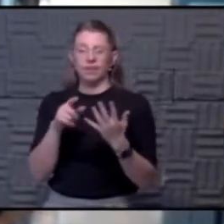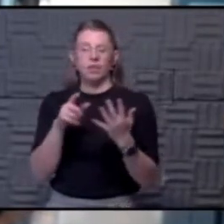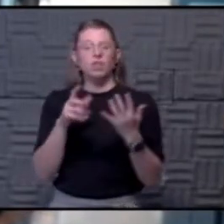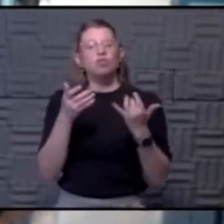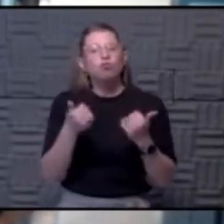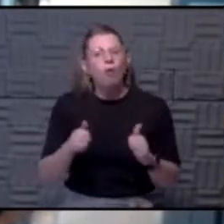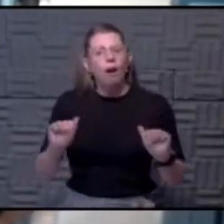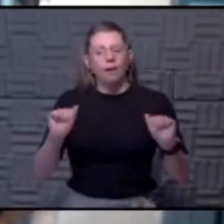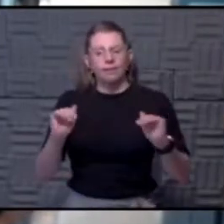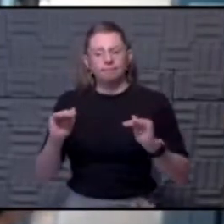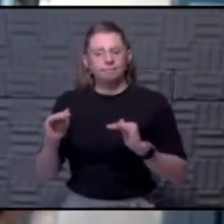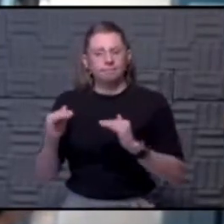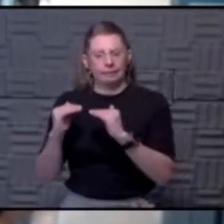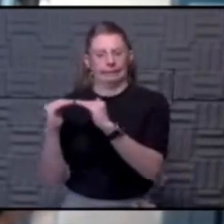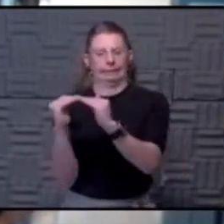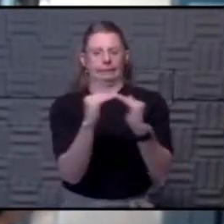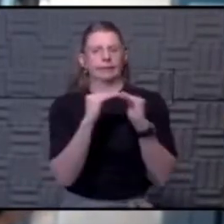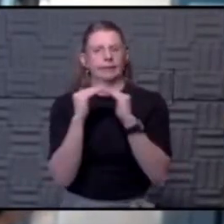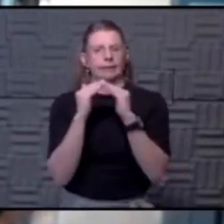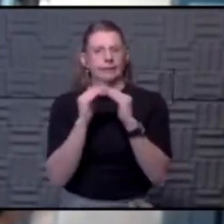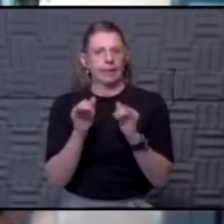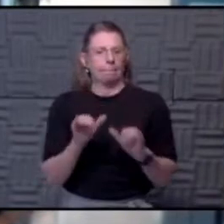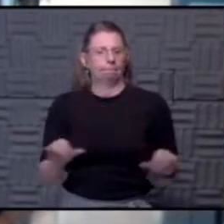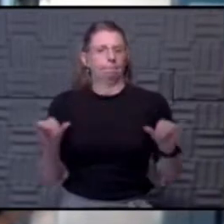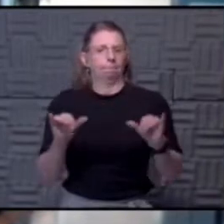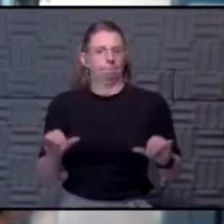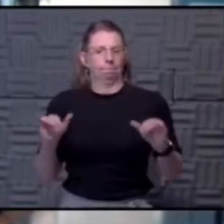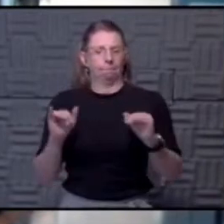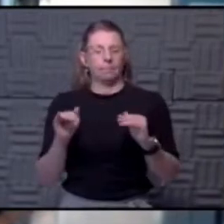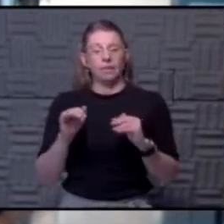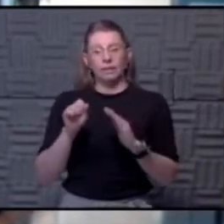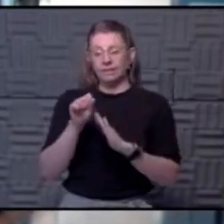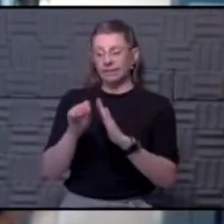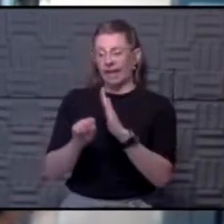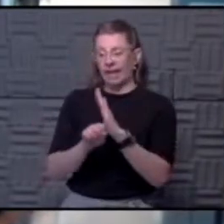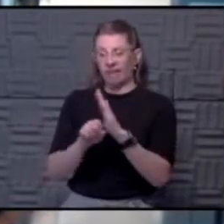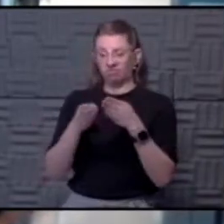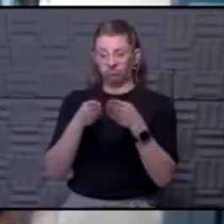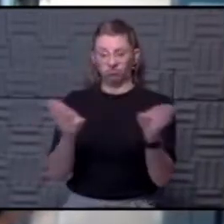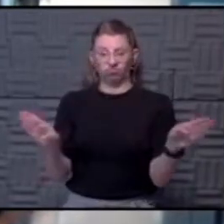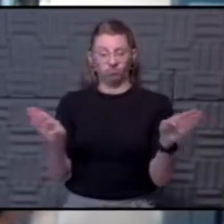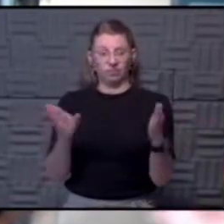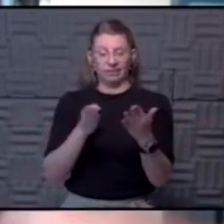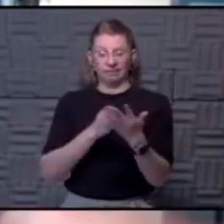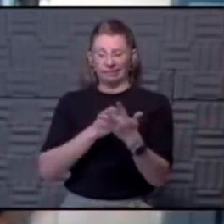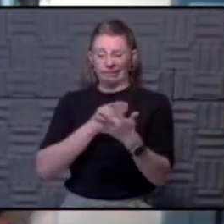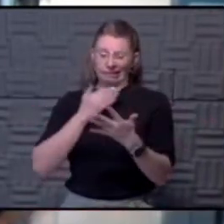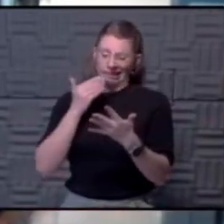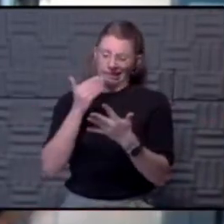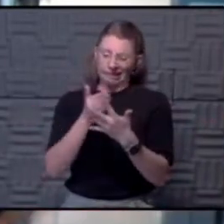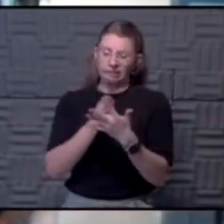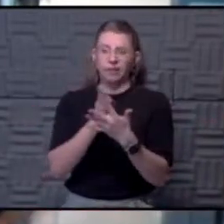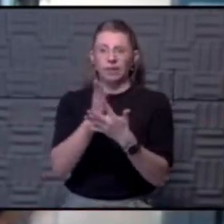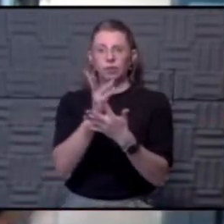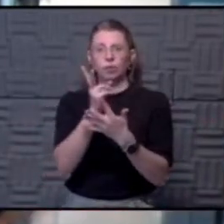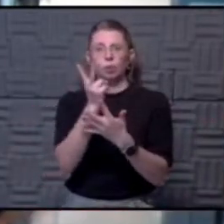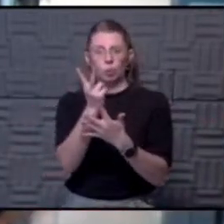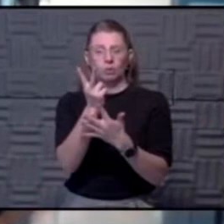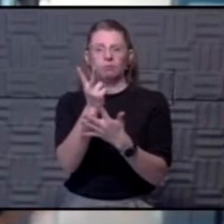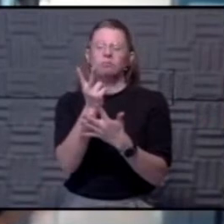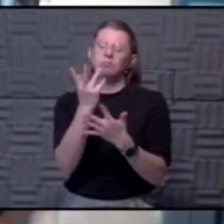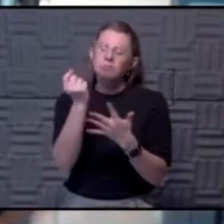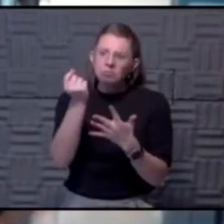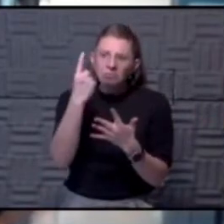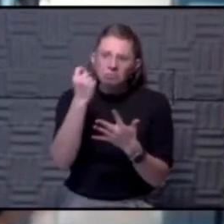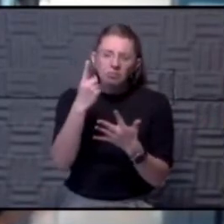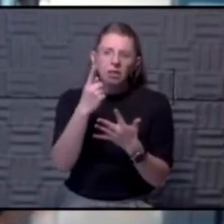general pace. When we statewide get to the end of phase 2 or nearly so, then most certainly